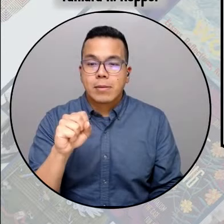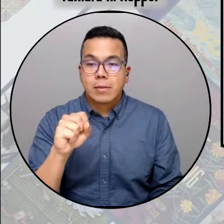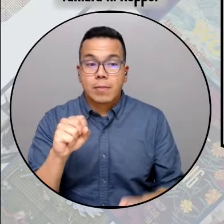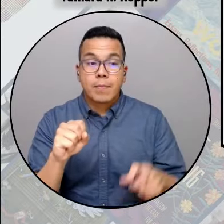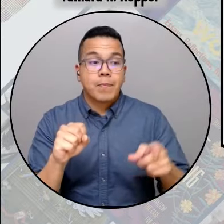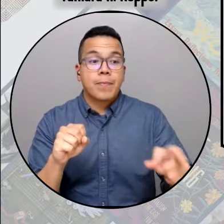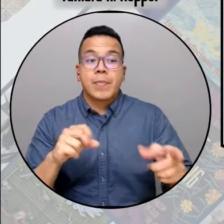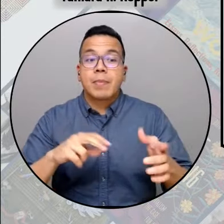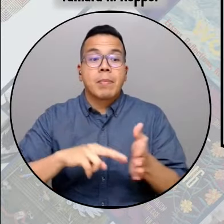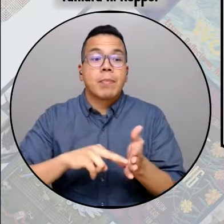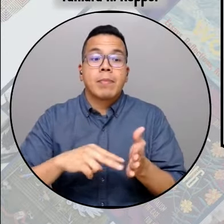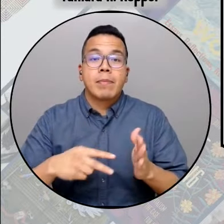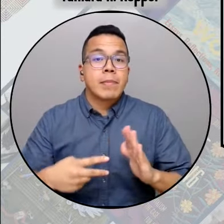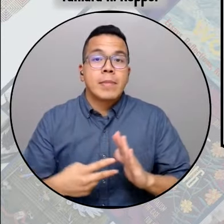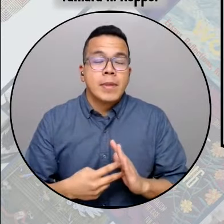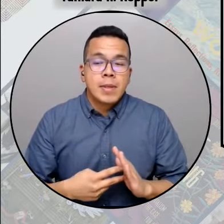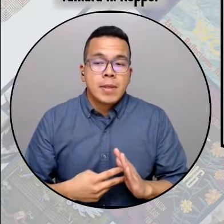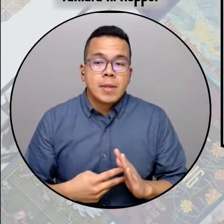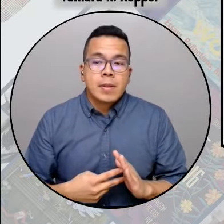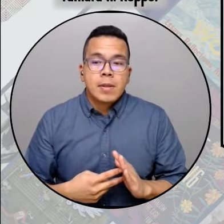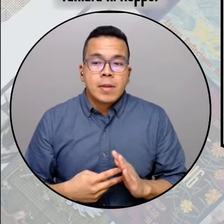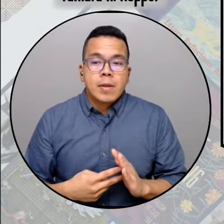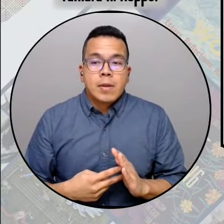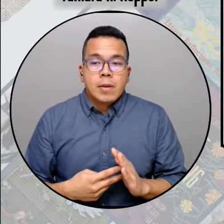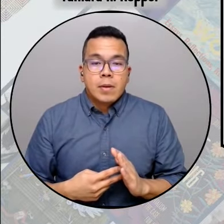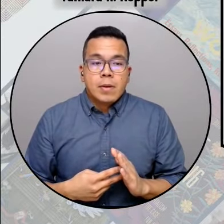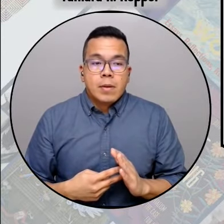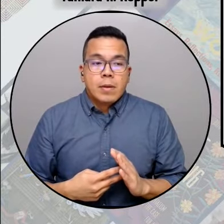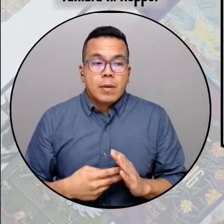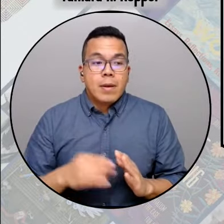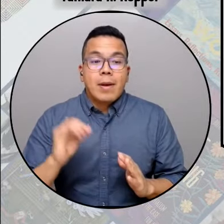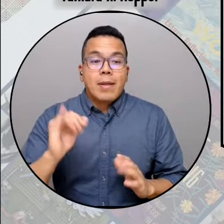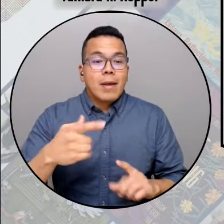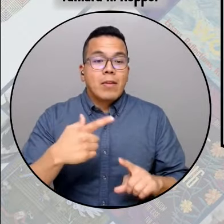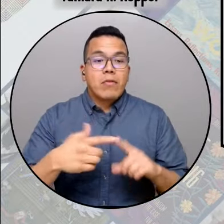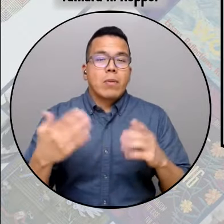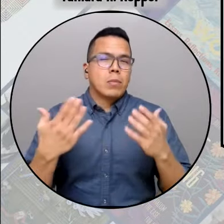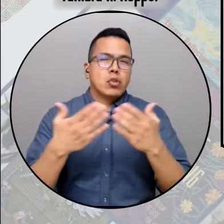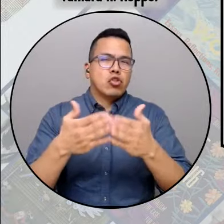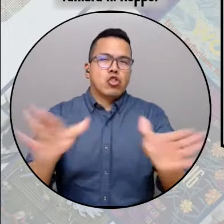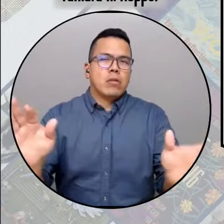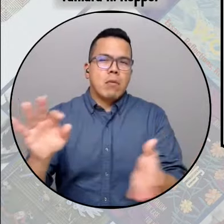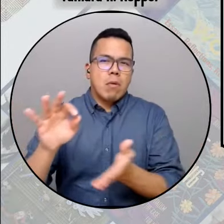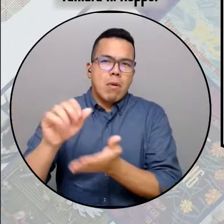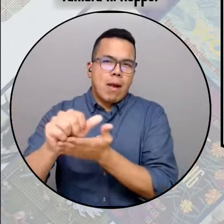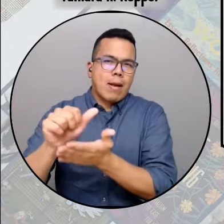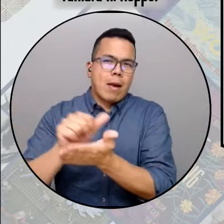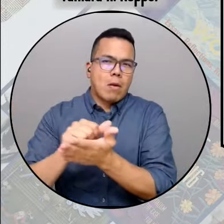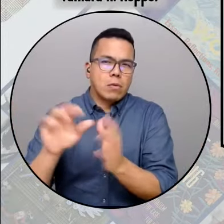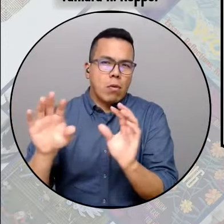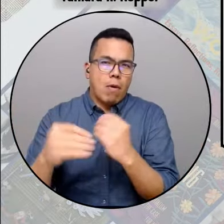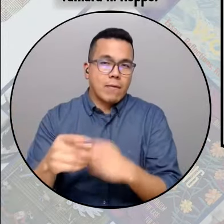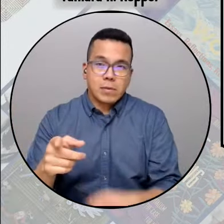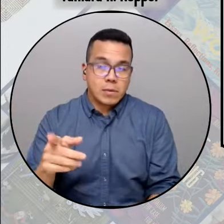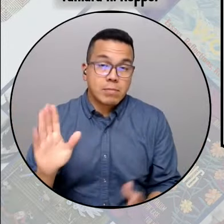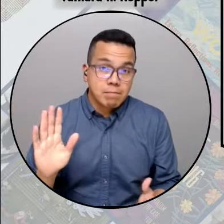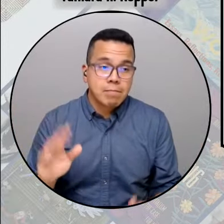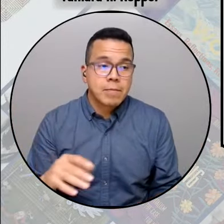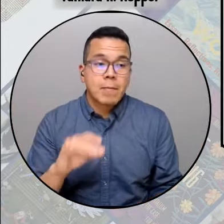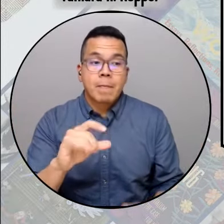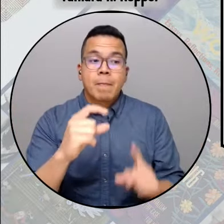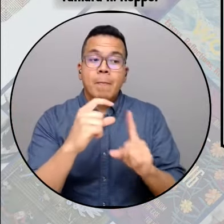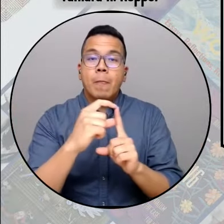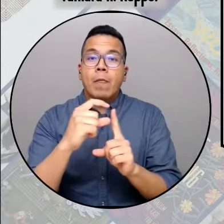basically from, you know, the General Accounting Office. This is something where, you know,